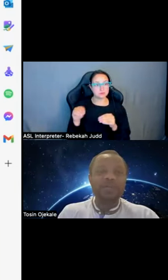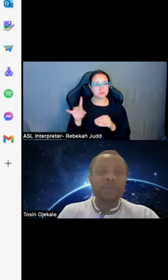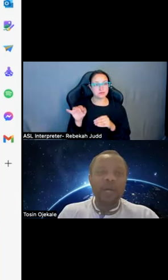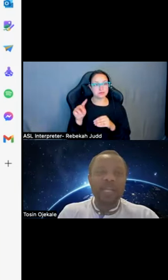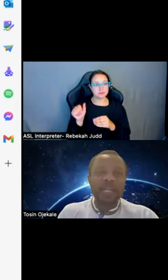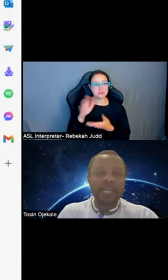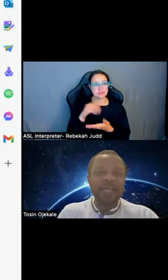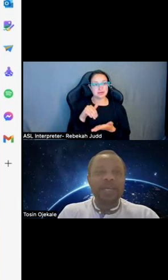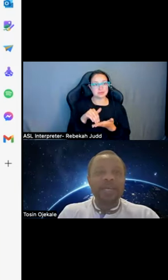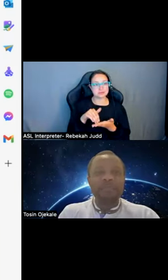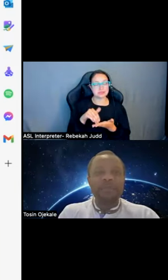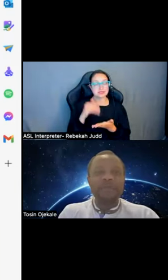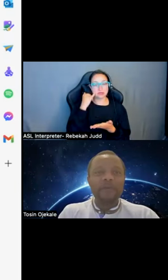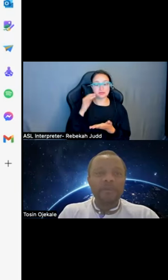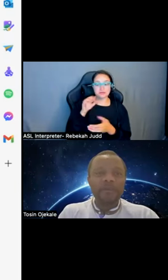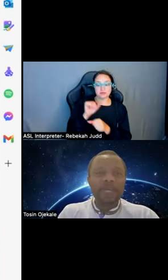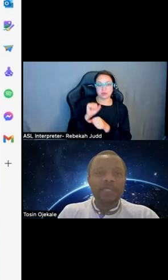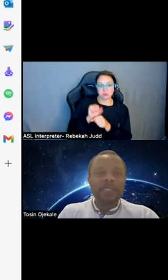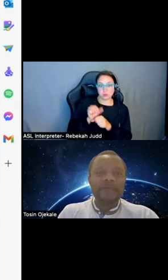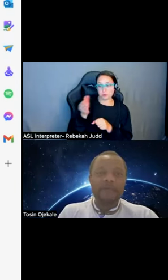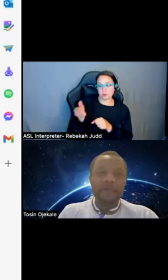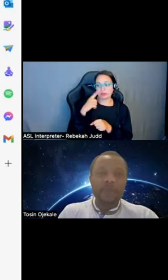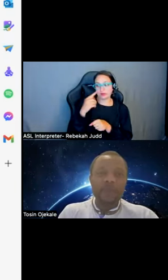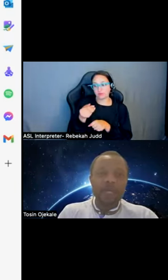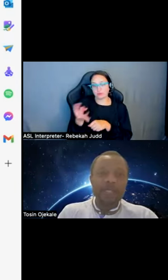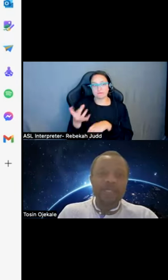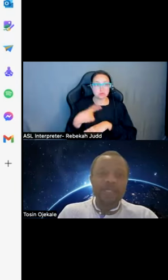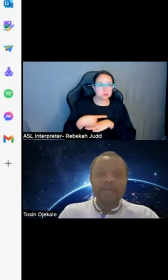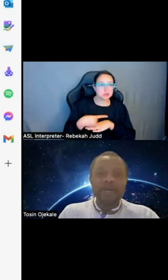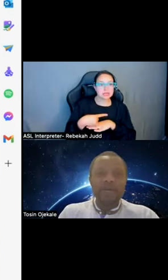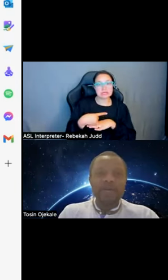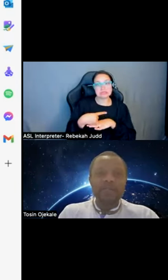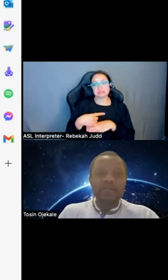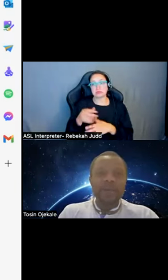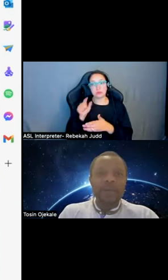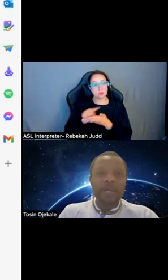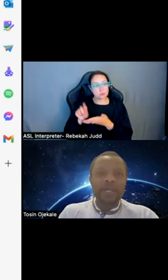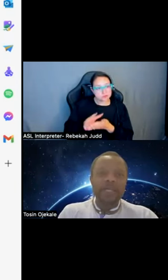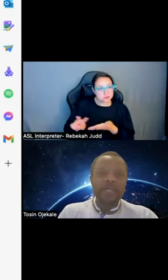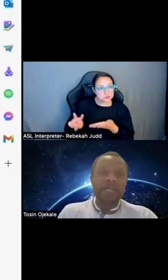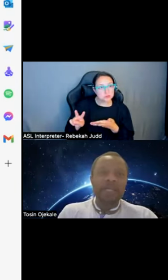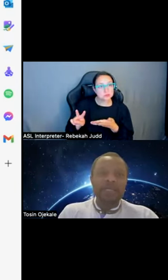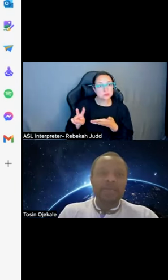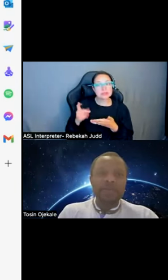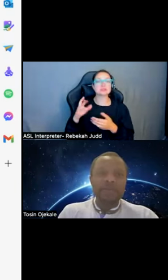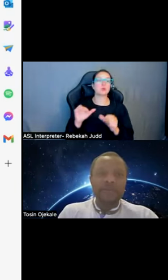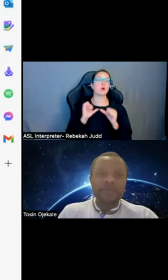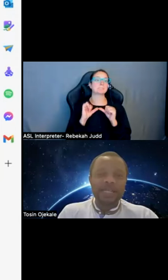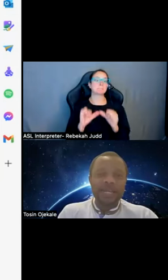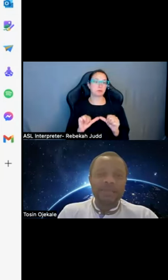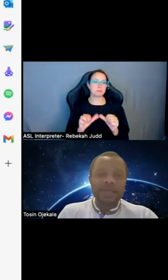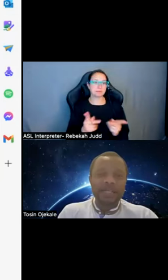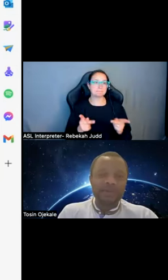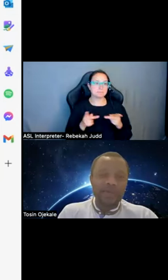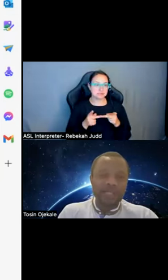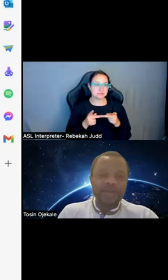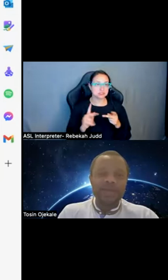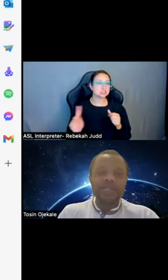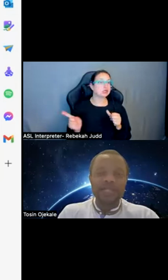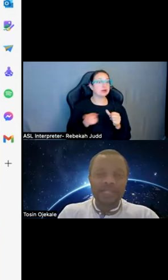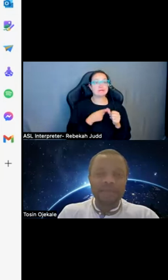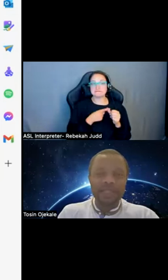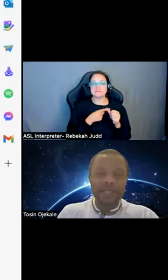going to be working there maybe for a few days, for a few weeks, or you are going to be there permanently. So one of the first things that you get